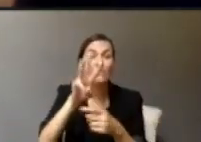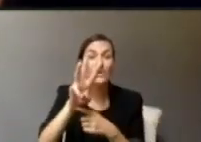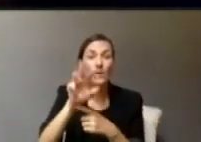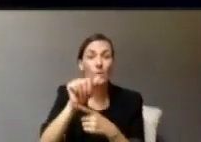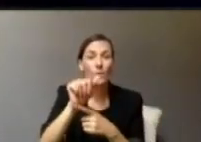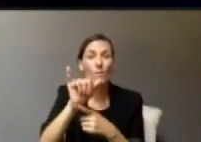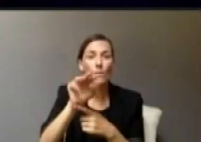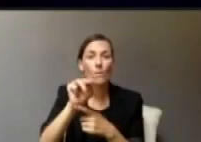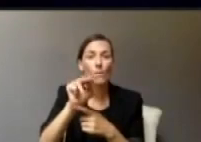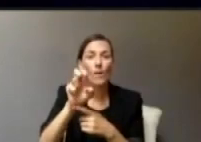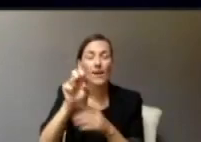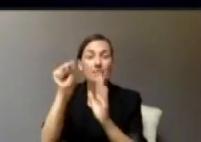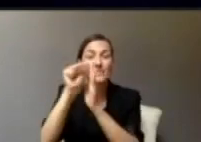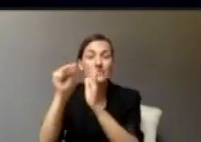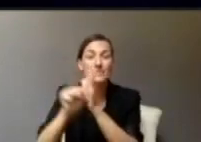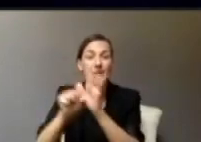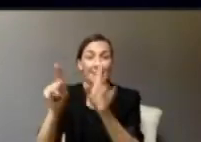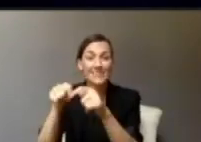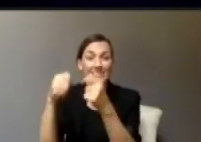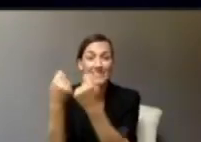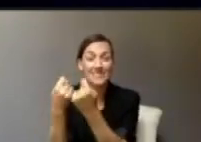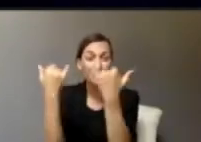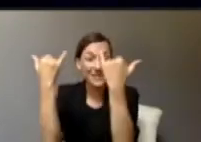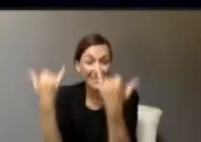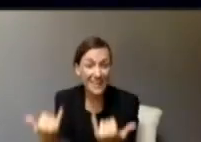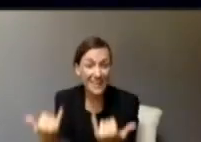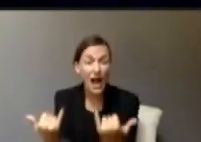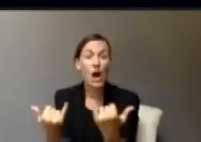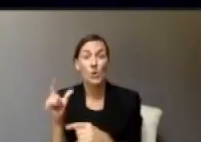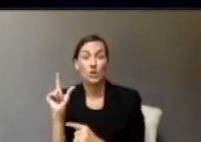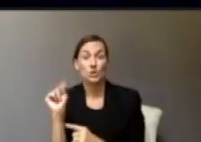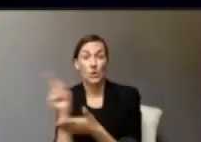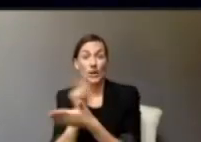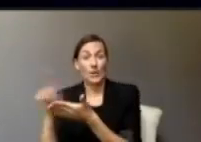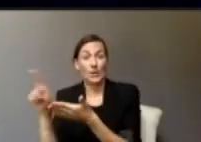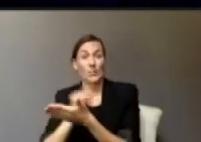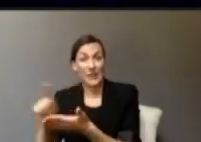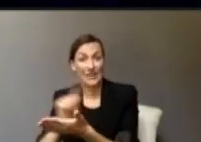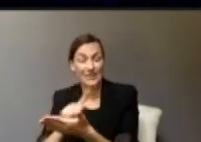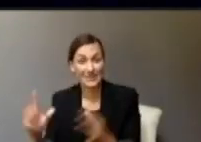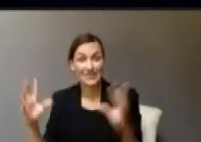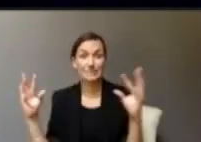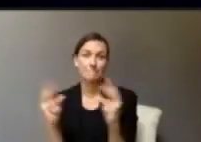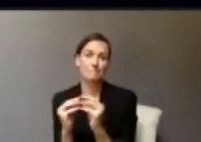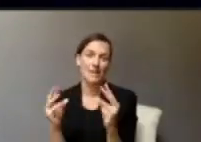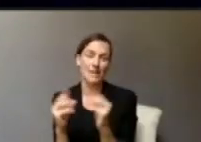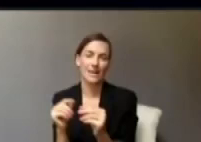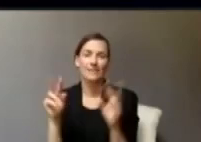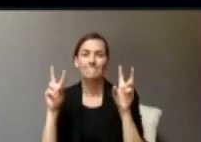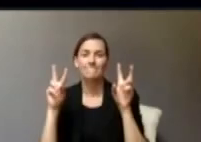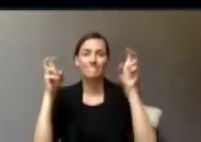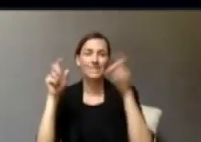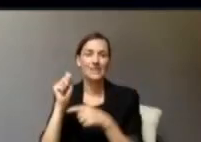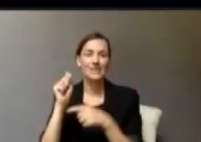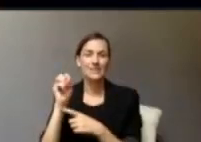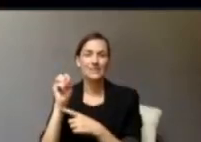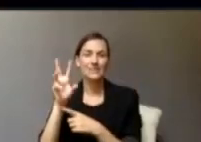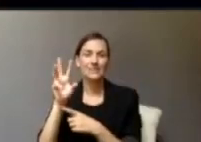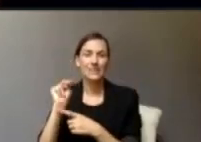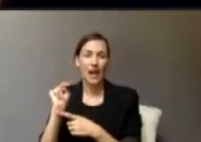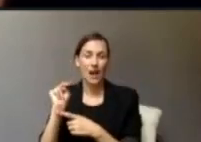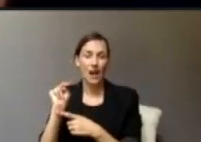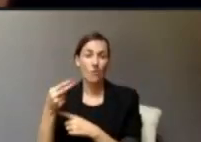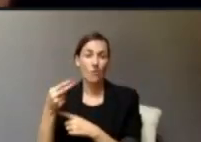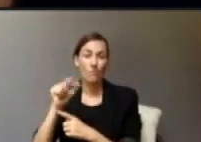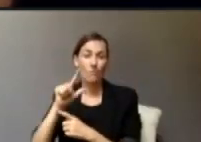to dive into now 20 weeks of town halls that the Community Coalition has been doing. Because at every